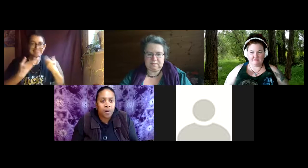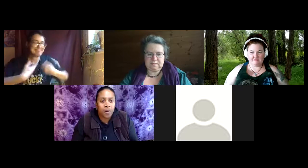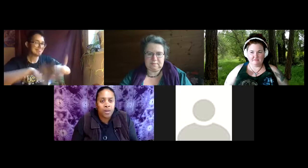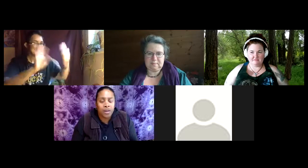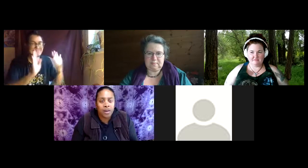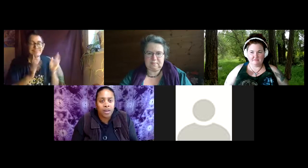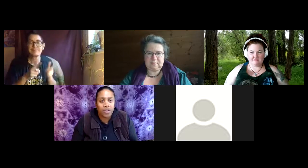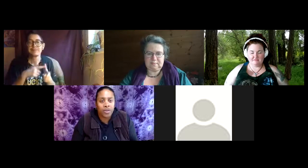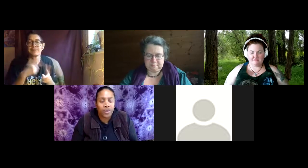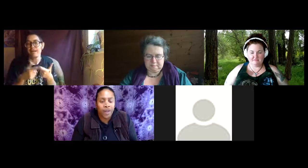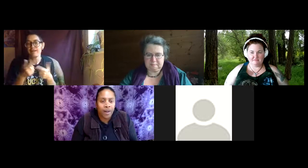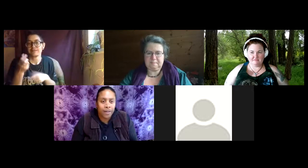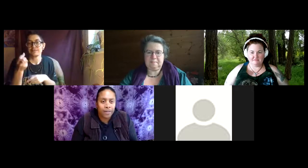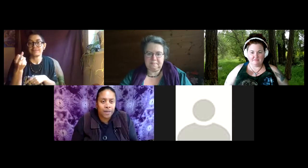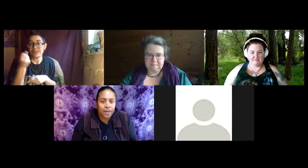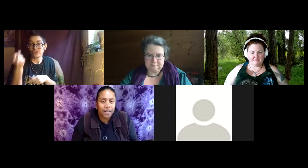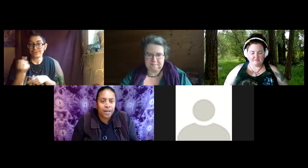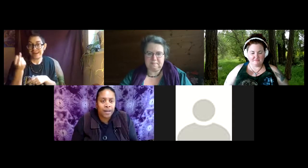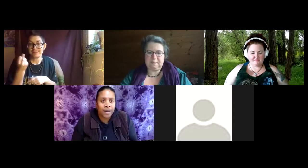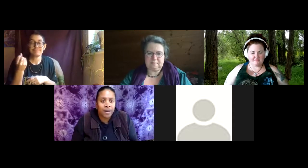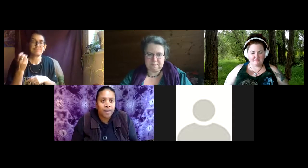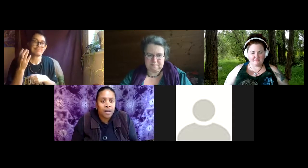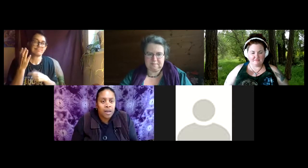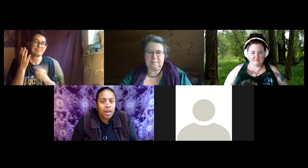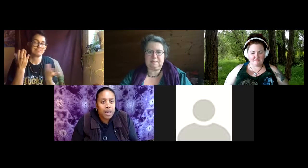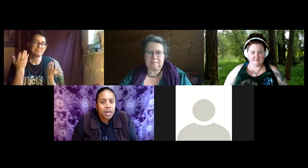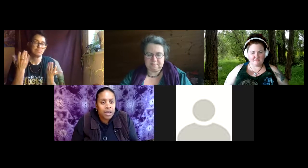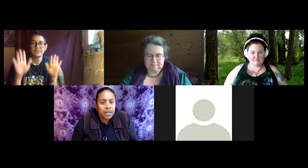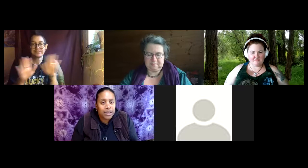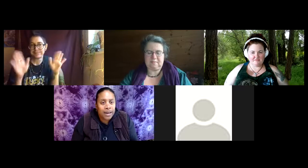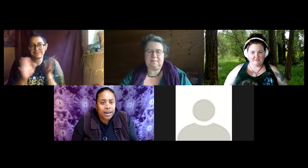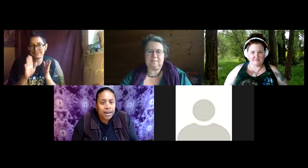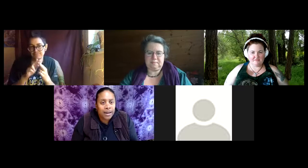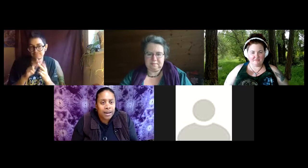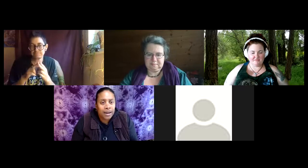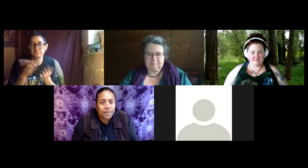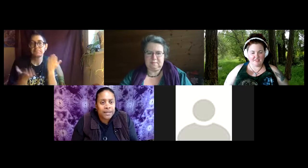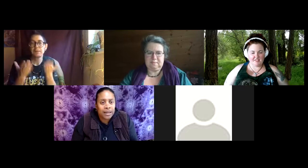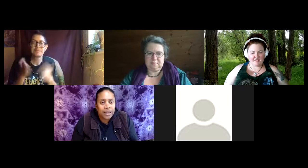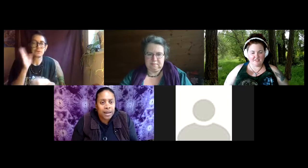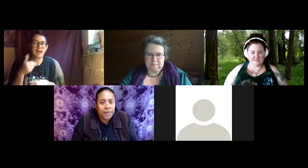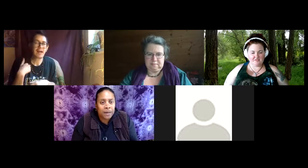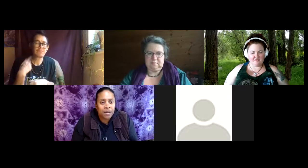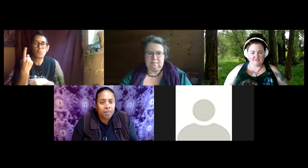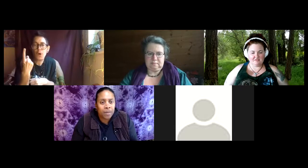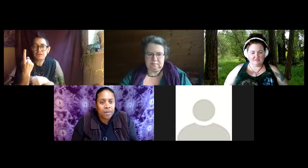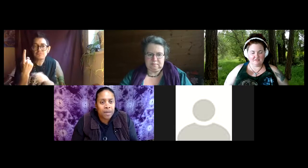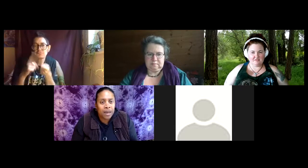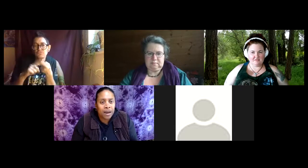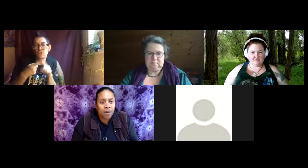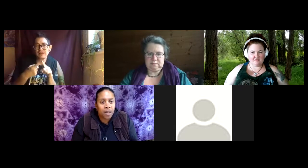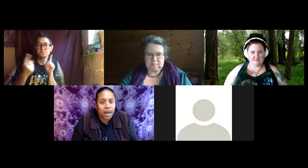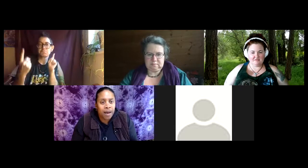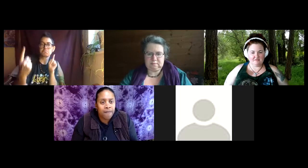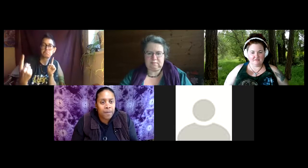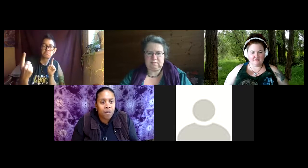know, the old year issue stuff I'm just ready to get rid of. And then on Saturday, and Sunday, maybe that